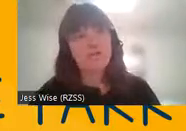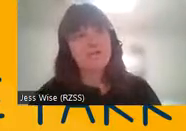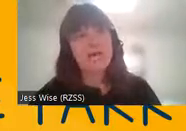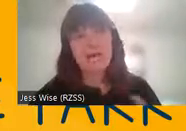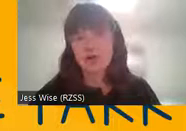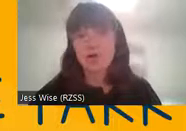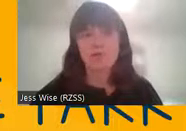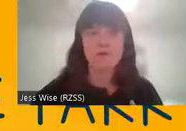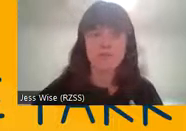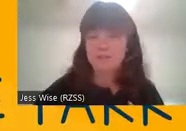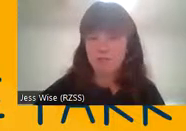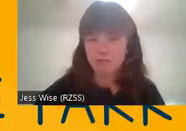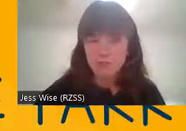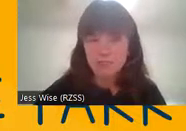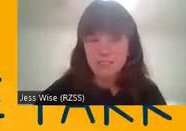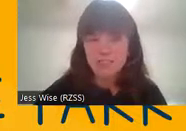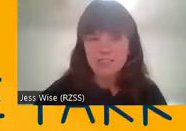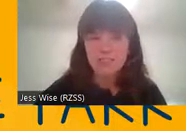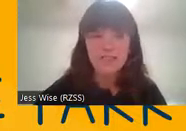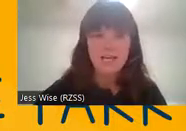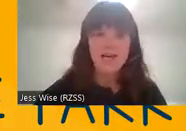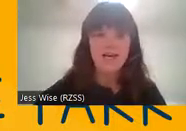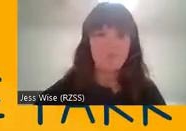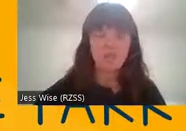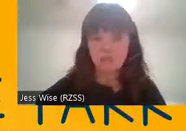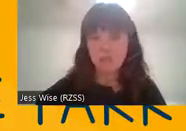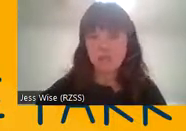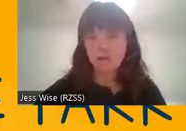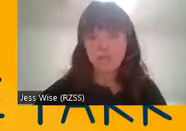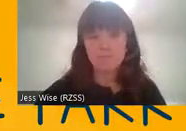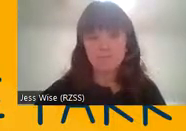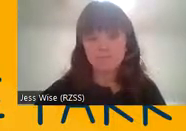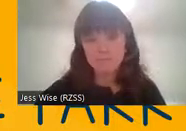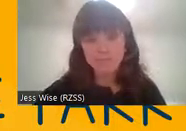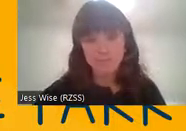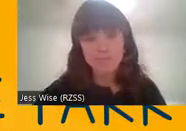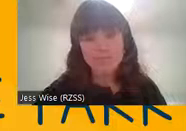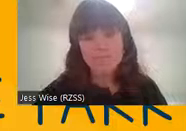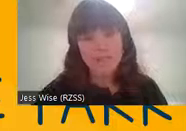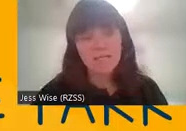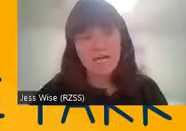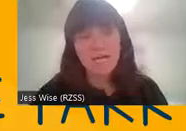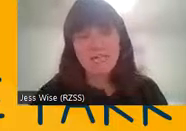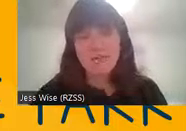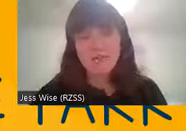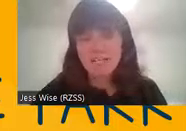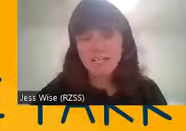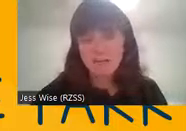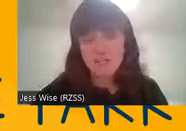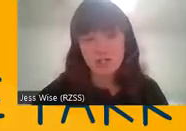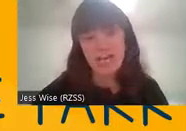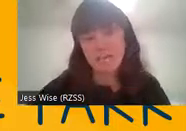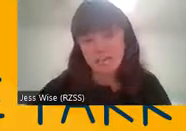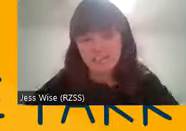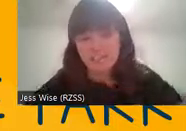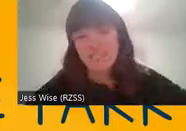more of a ad hoc rather than sort of recruited basis. And although I'm going to be redeveloping that in the near